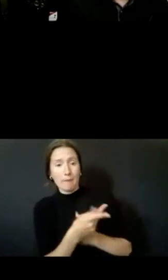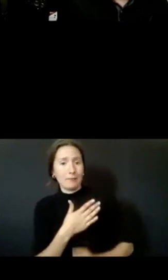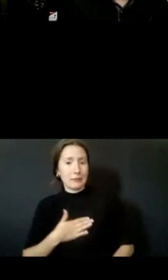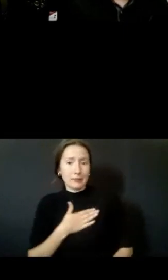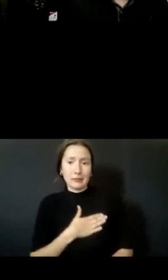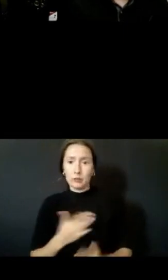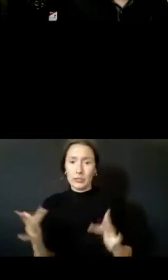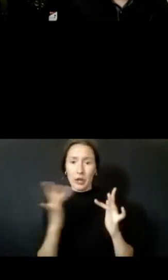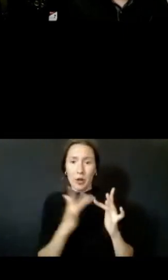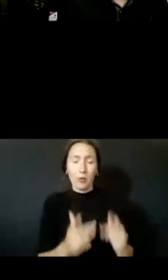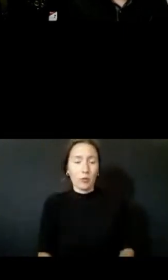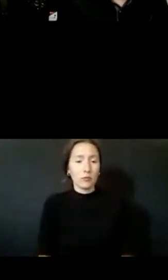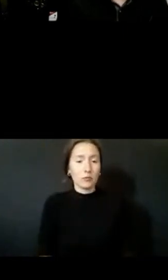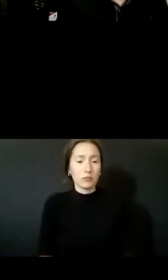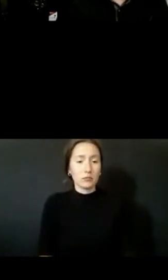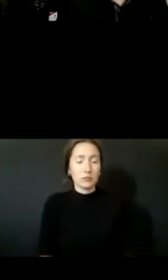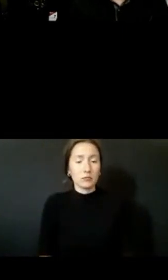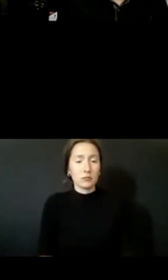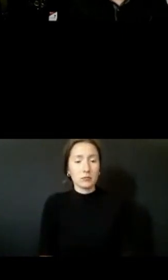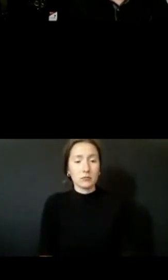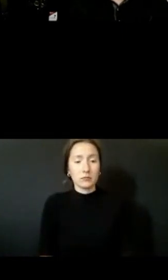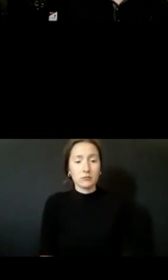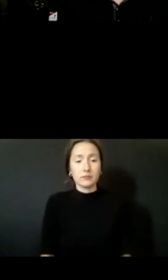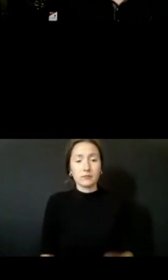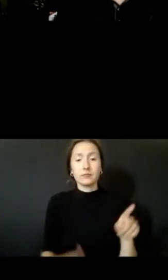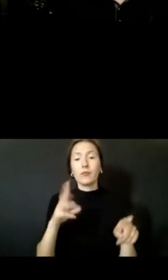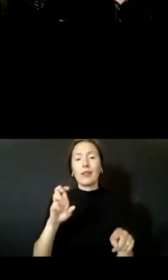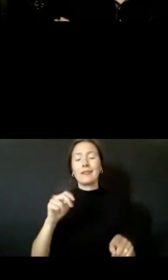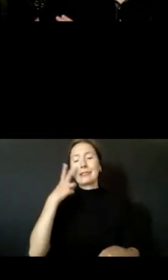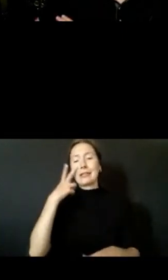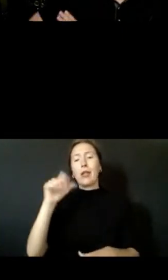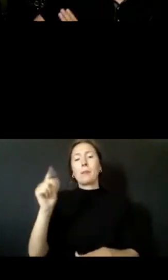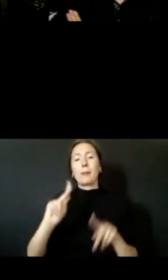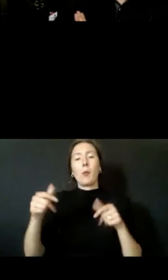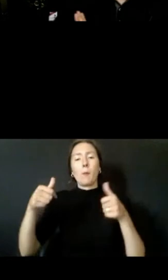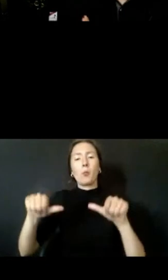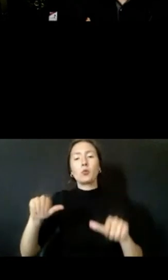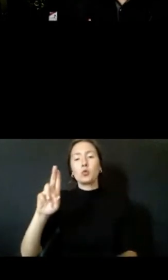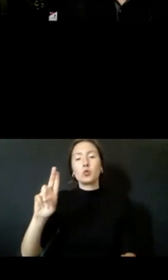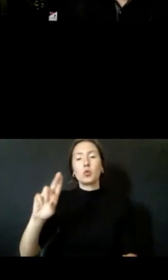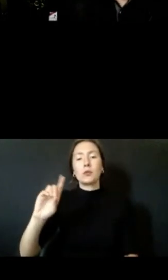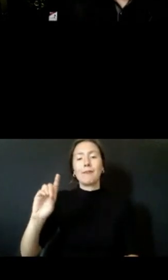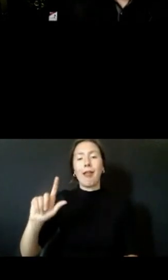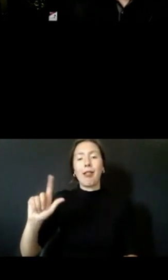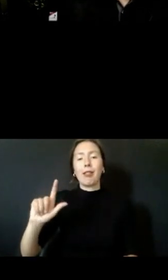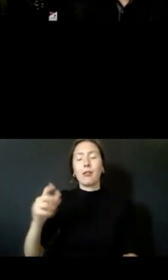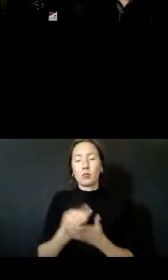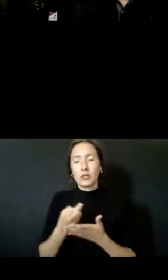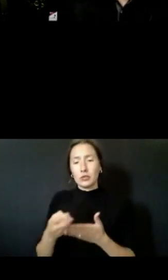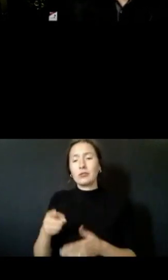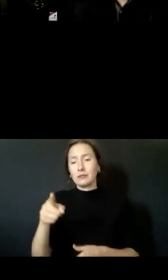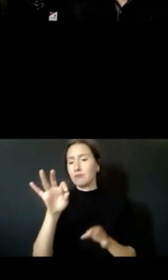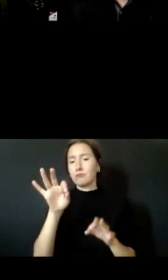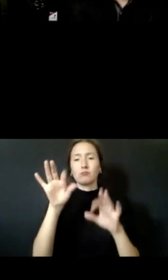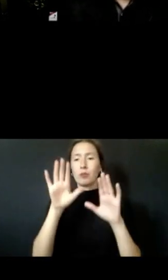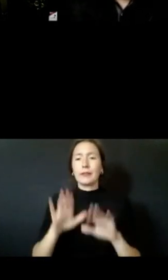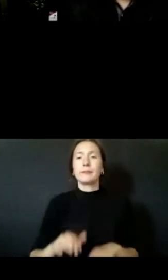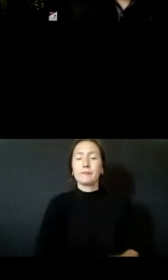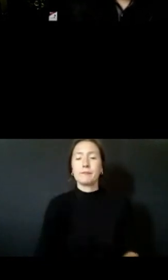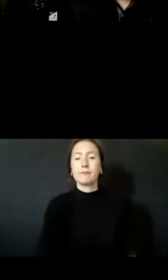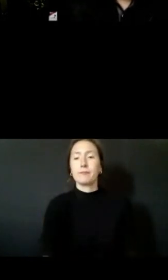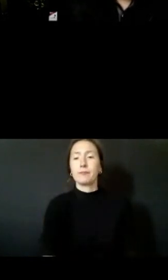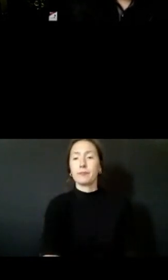for their programs. So check it out. Feel free to reach out to them if you're interested in connecting. Mm-hmm. And let's And I see. see